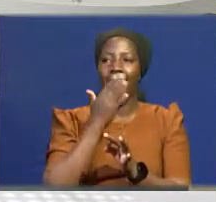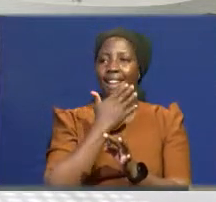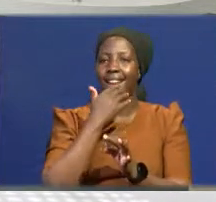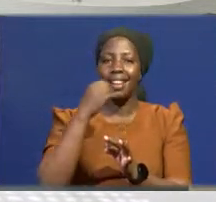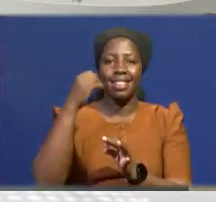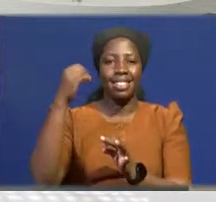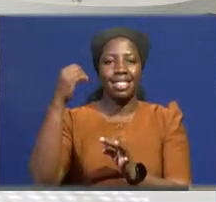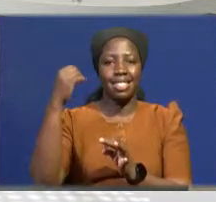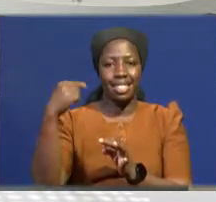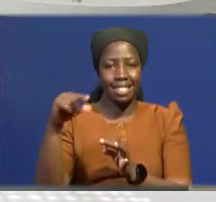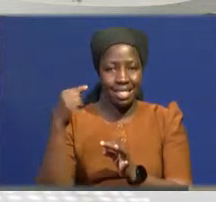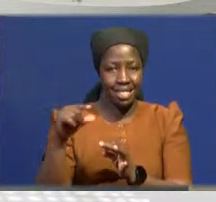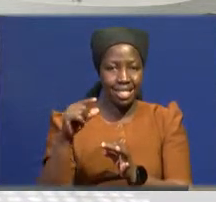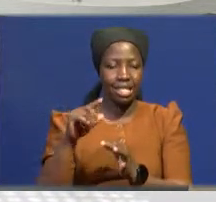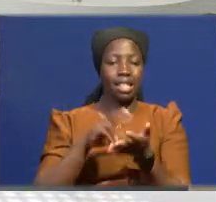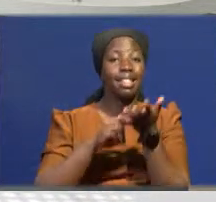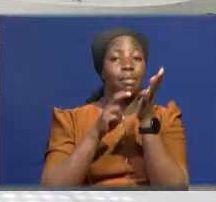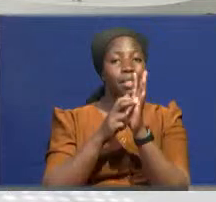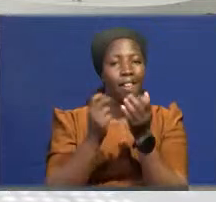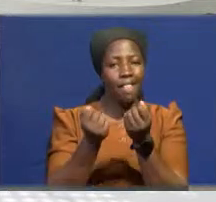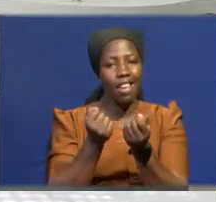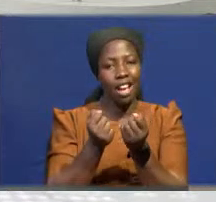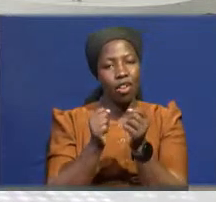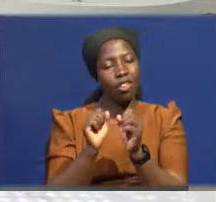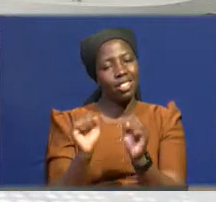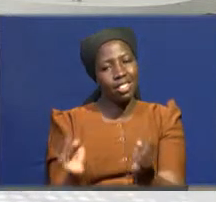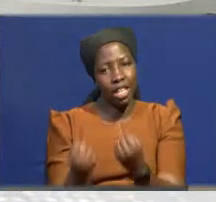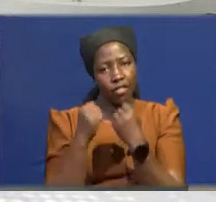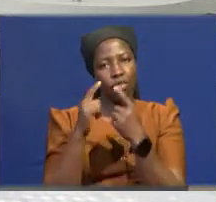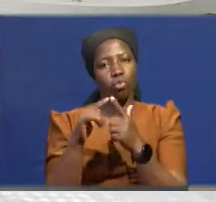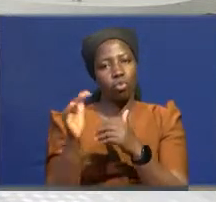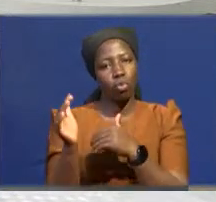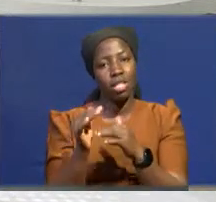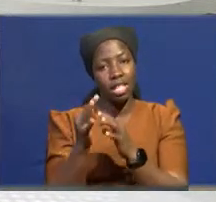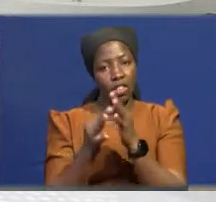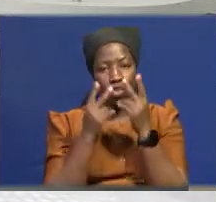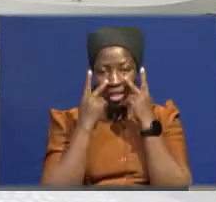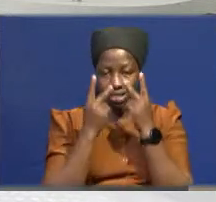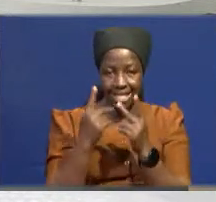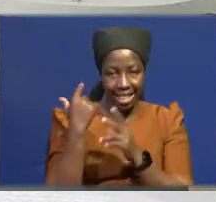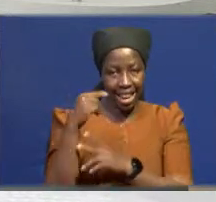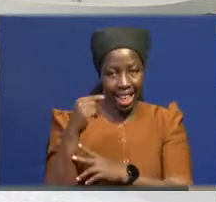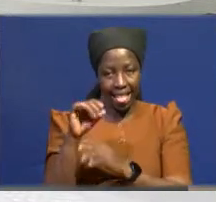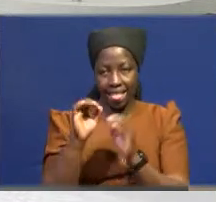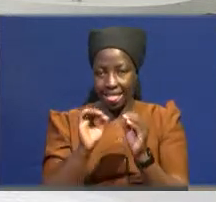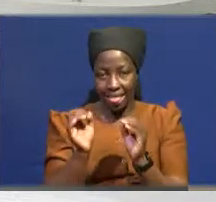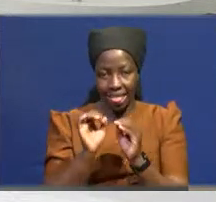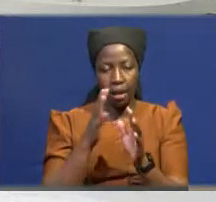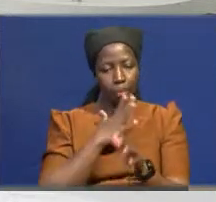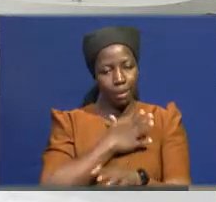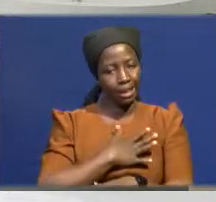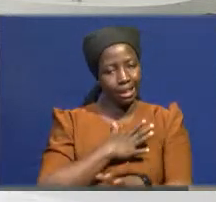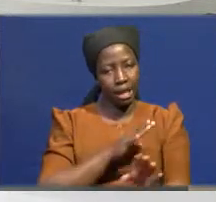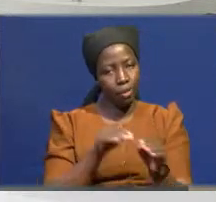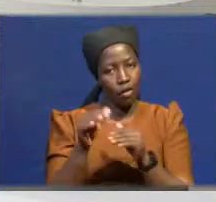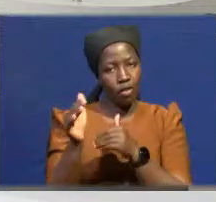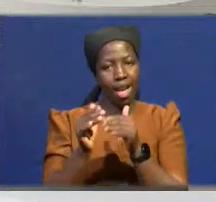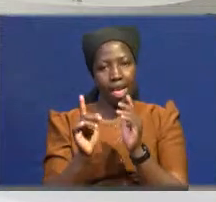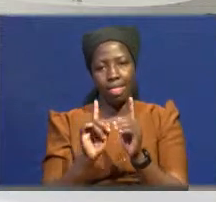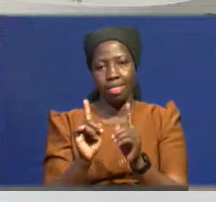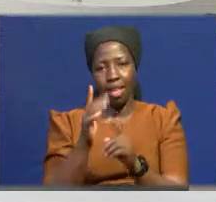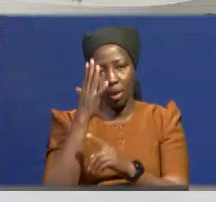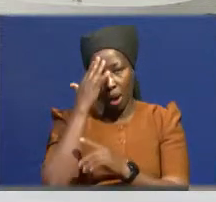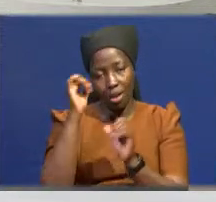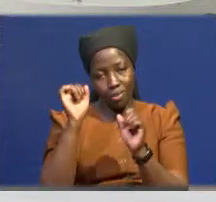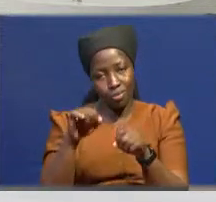approach. Now, if you don't see a green light, please stay away from that car, because you could get electrocuted and you could die. Mm-hmm. And for us,